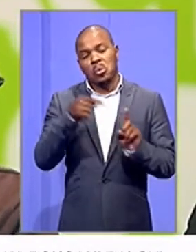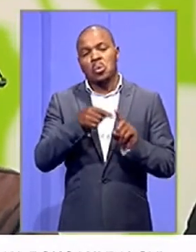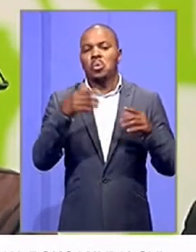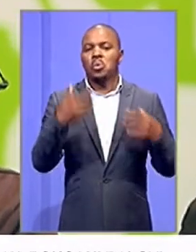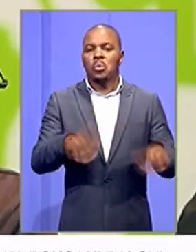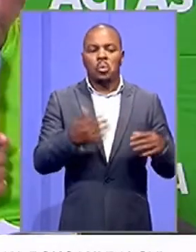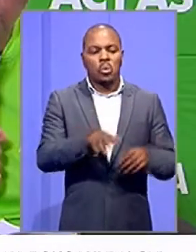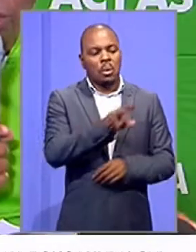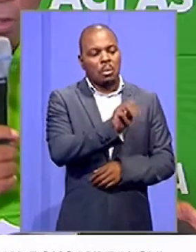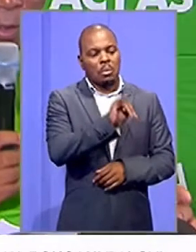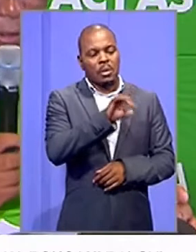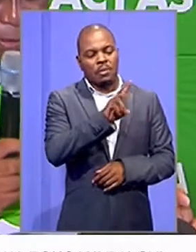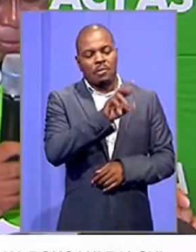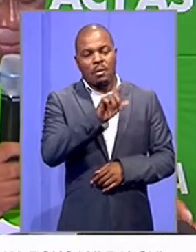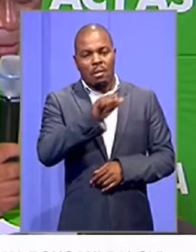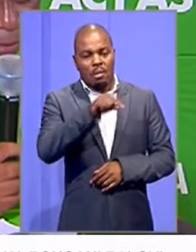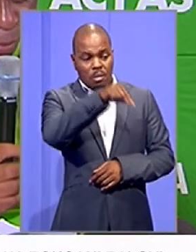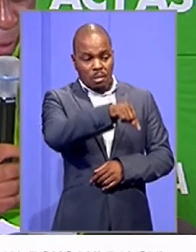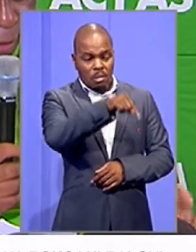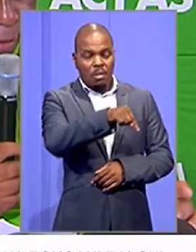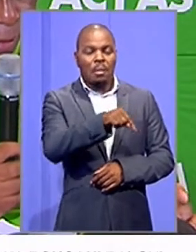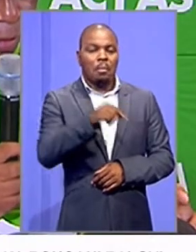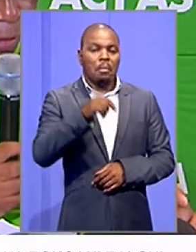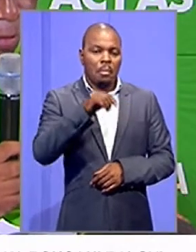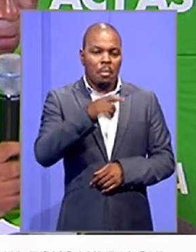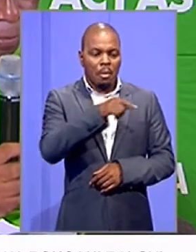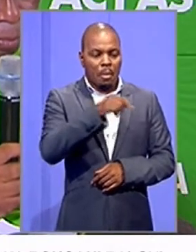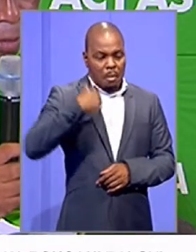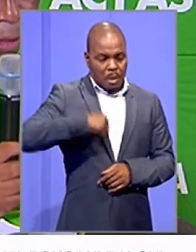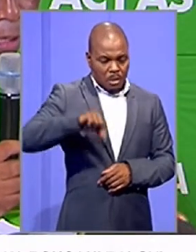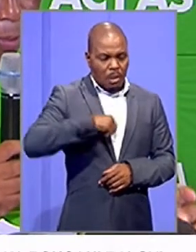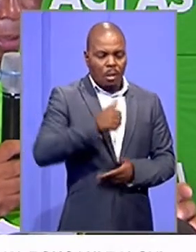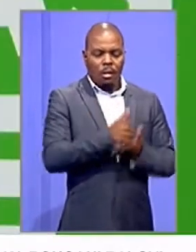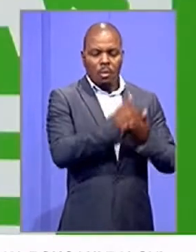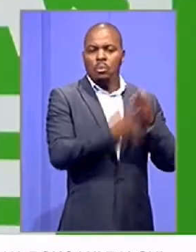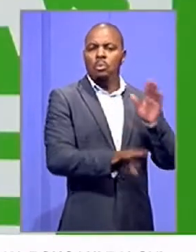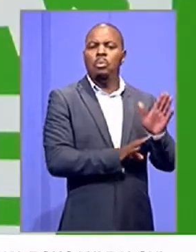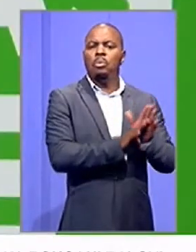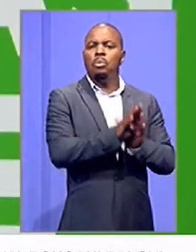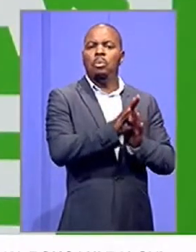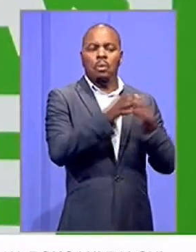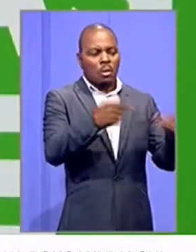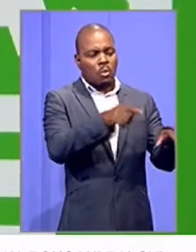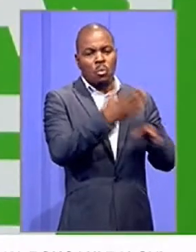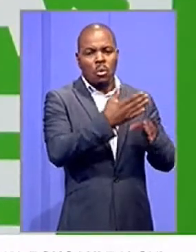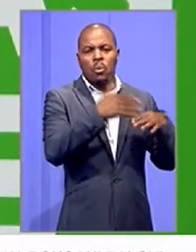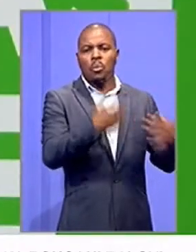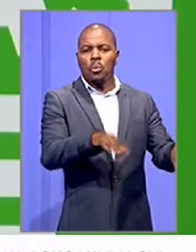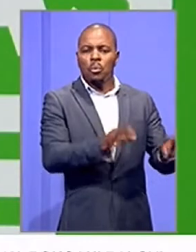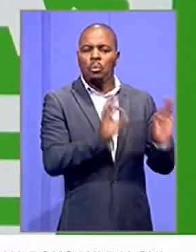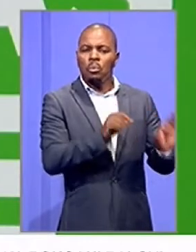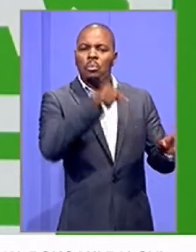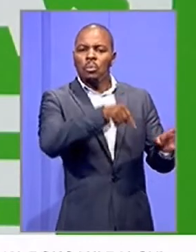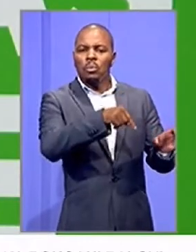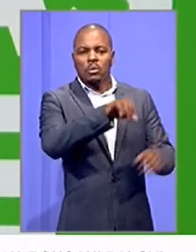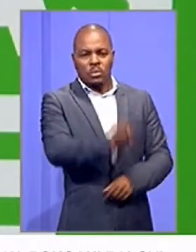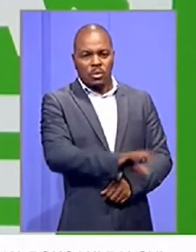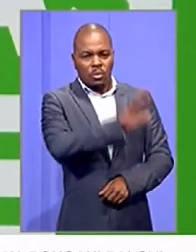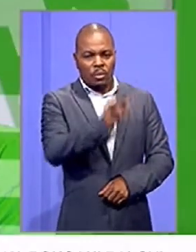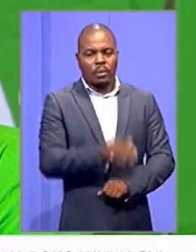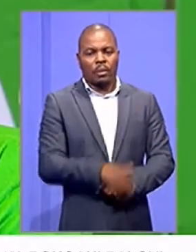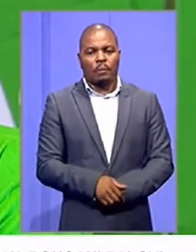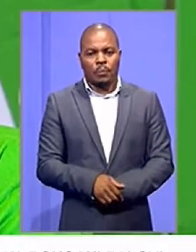masepala wa selegae wa Midvale mono Gauteng bontle. Ka ene masepala yo ke o mongwe o diragatsang bontle mo bommasepaleng go ralala le naga.